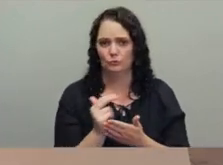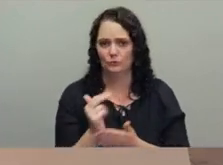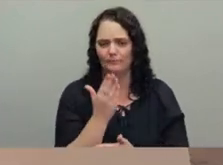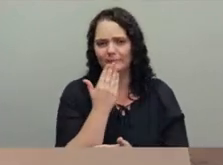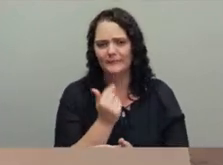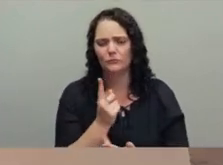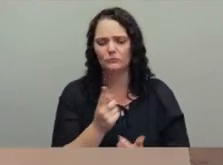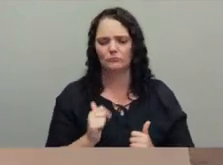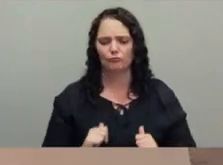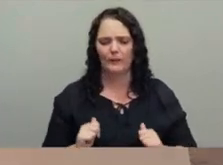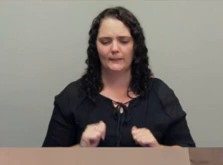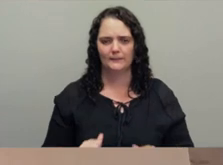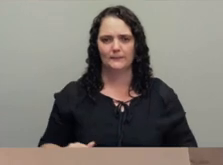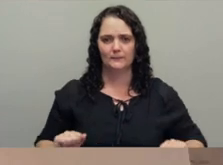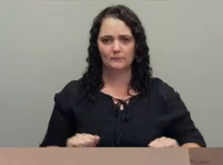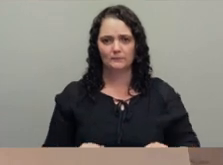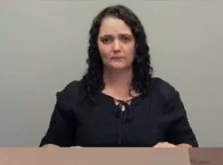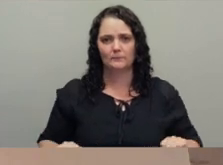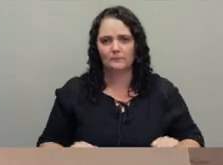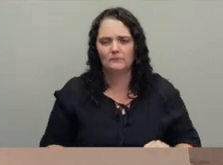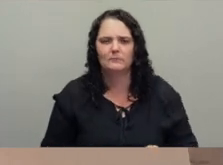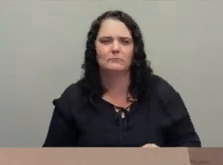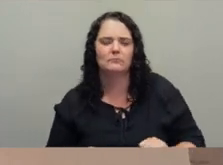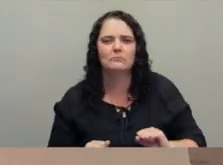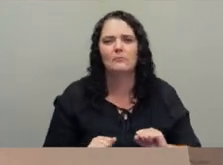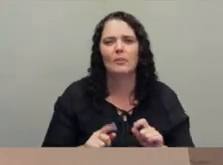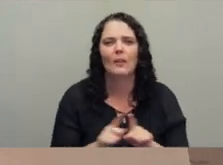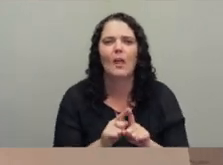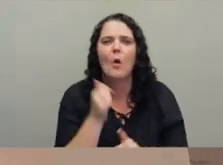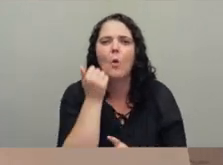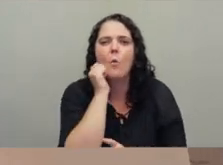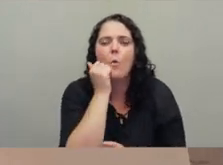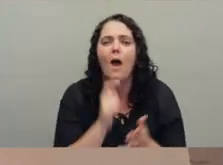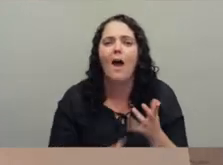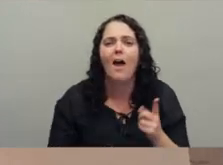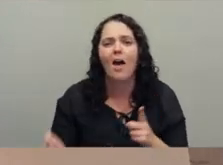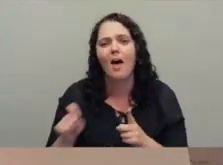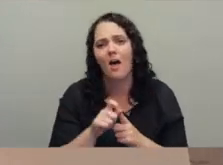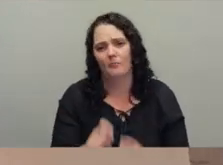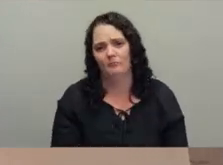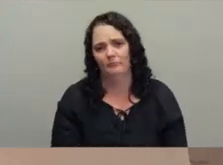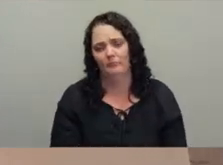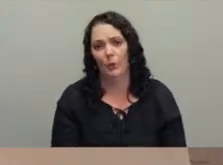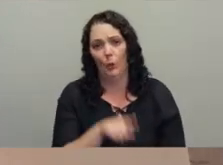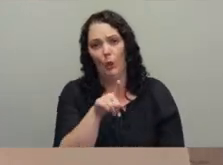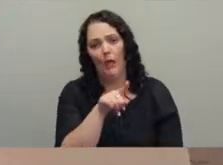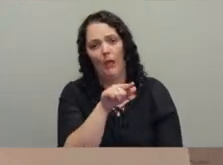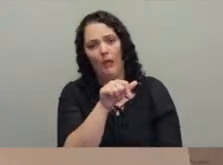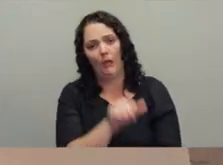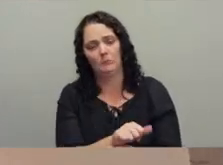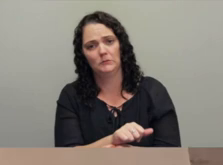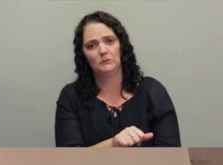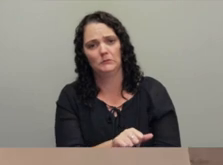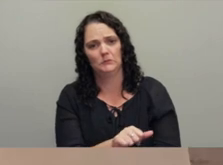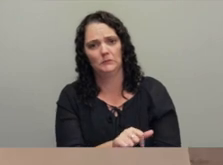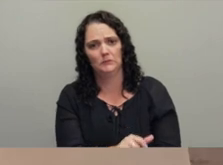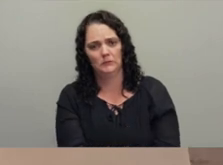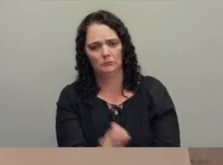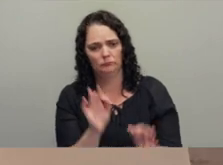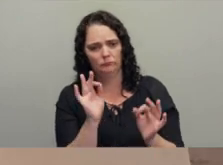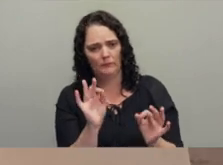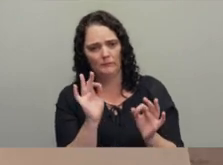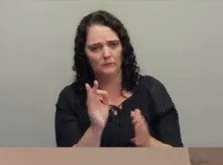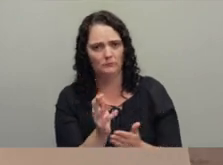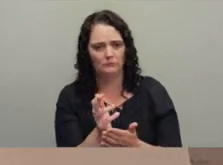as an exercise. Do it as a warm up. You know, let yourself get out of your own habits and your